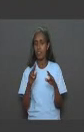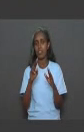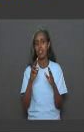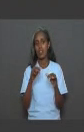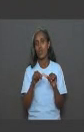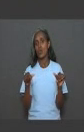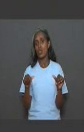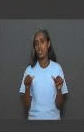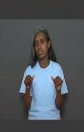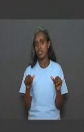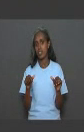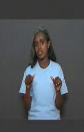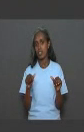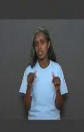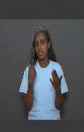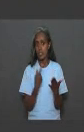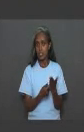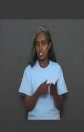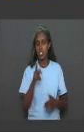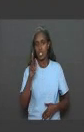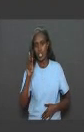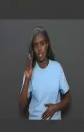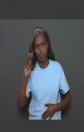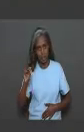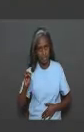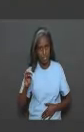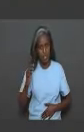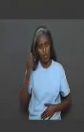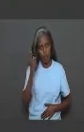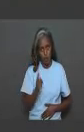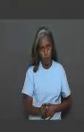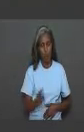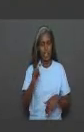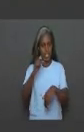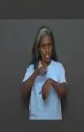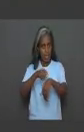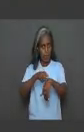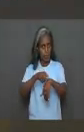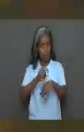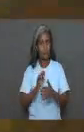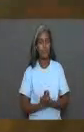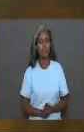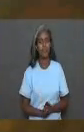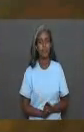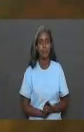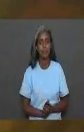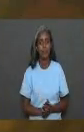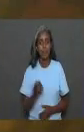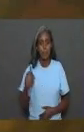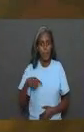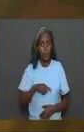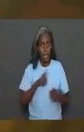units, such as kilometers over time. We